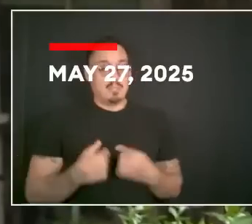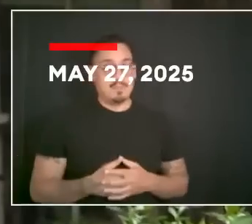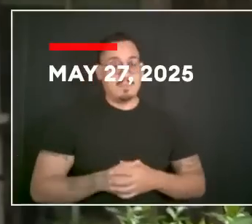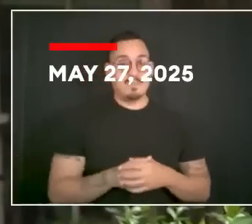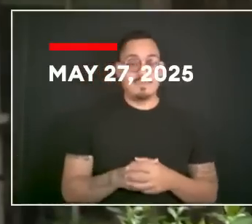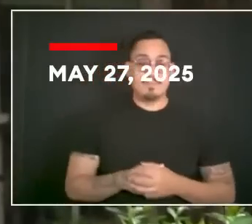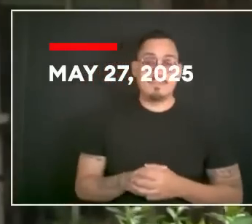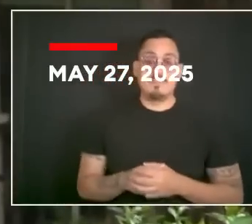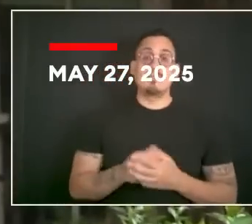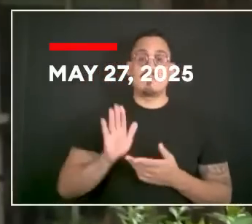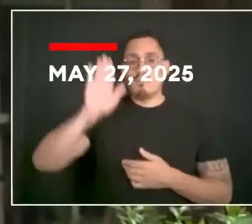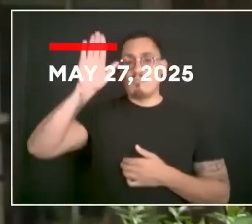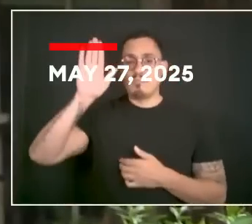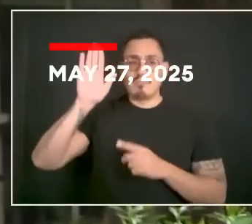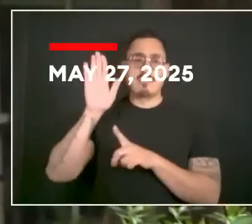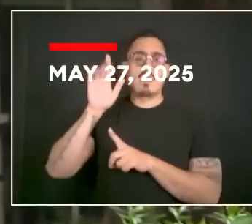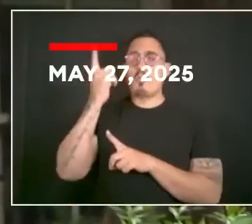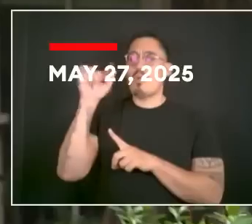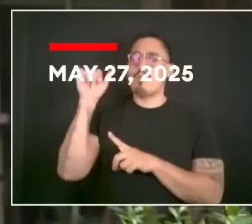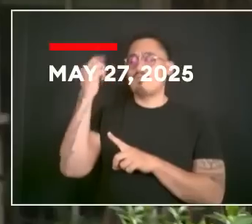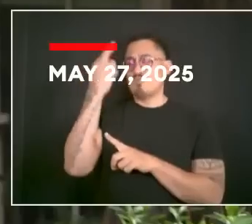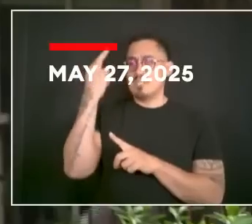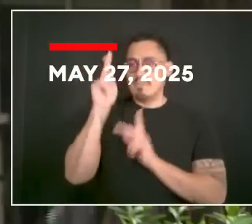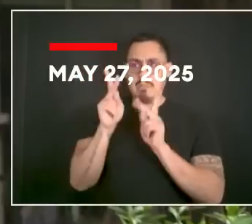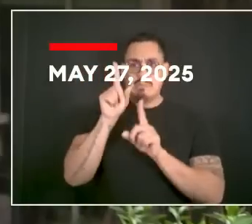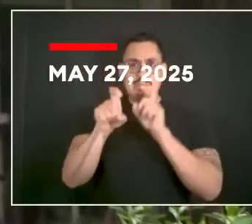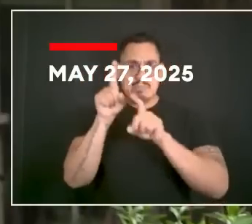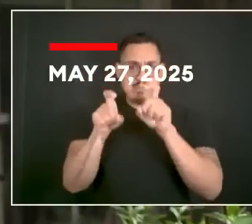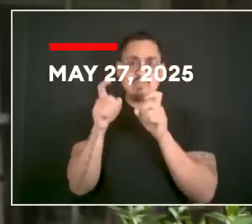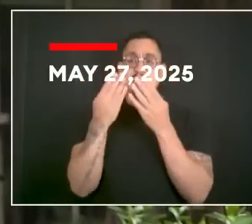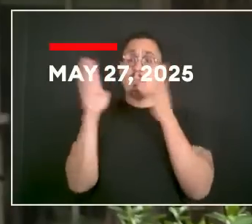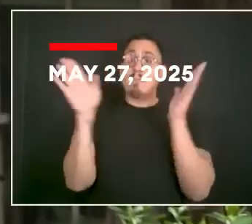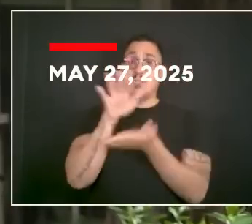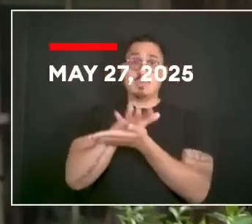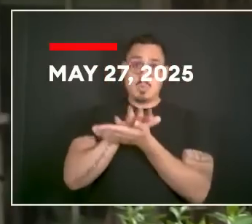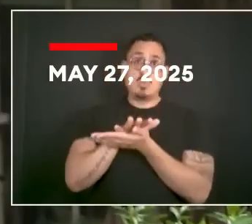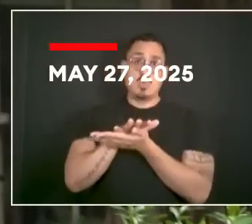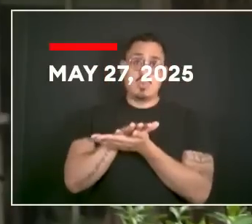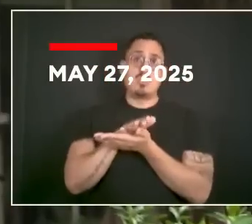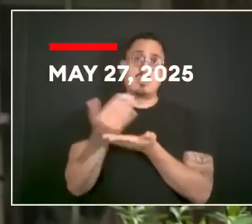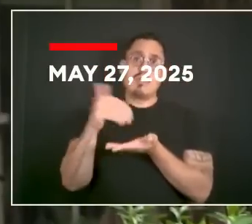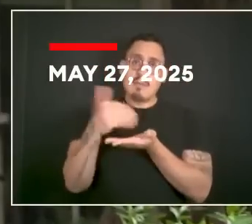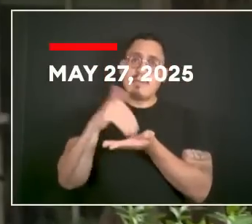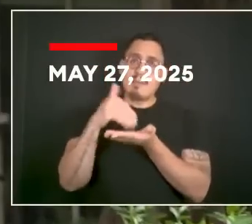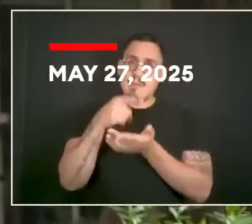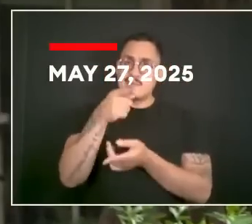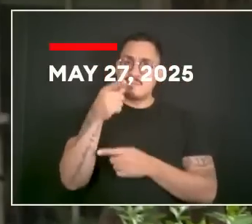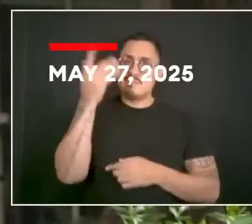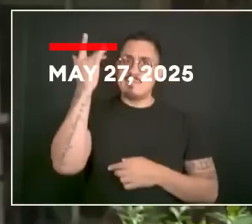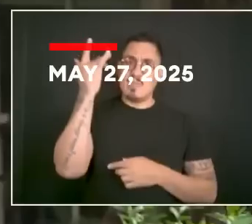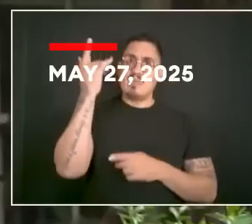One of the reasons I think people are asking about this public school kid who was arrested by ICE is because he wasn't accused of any